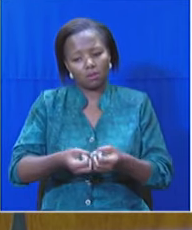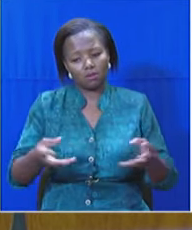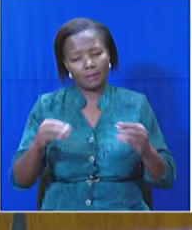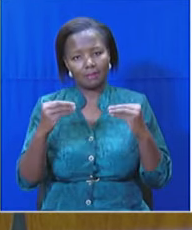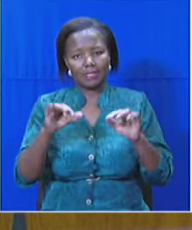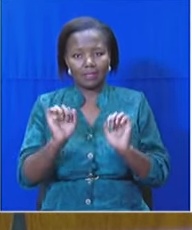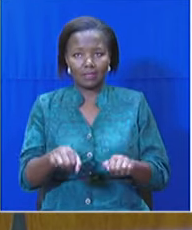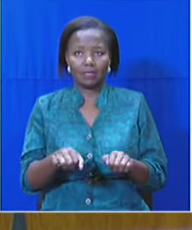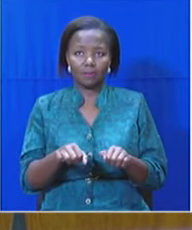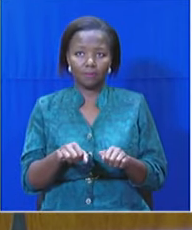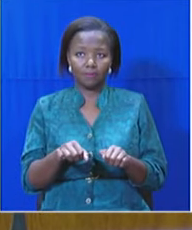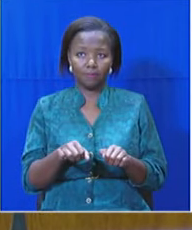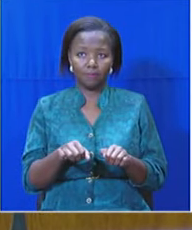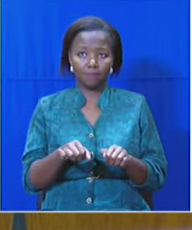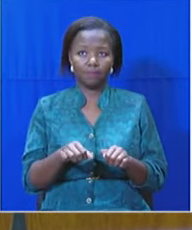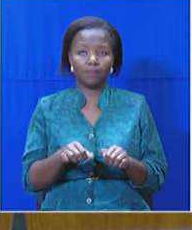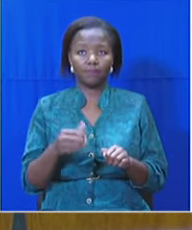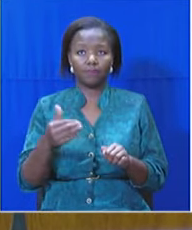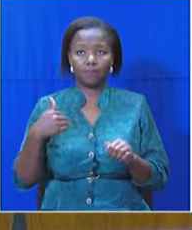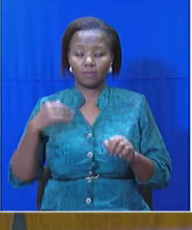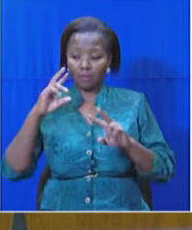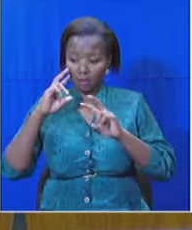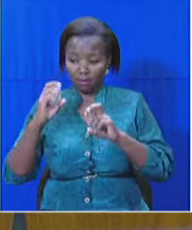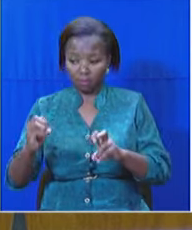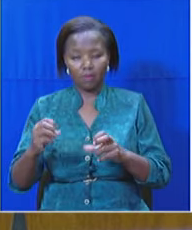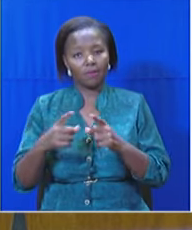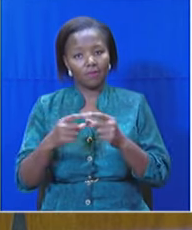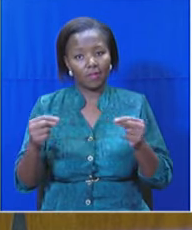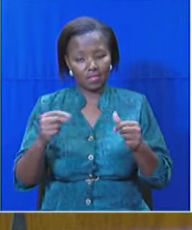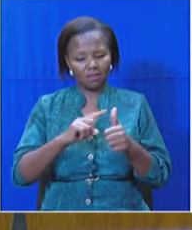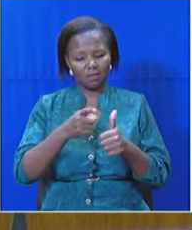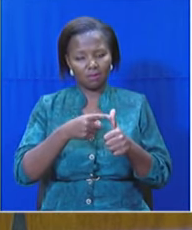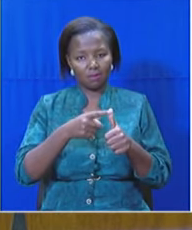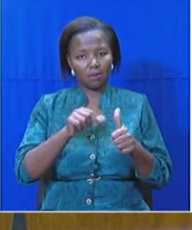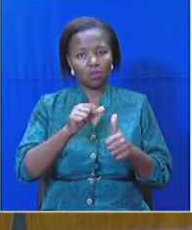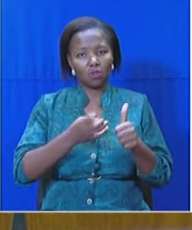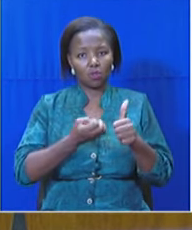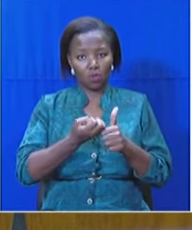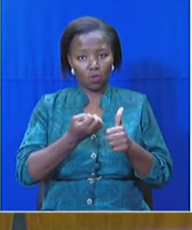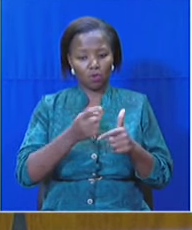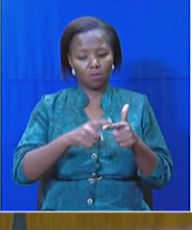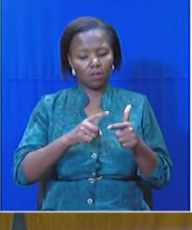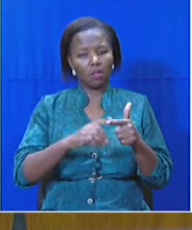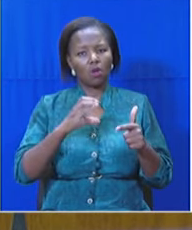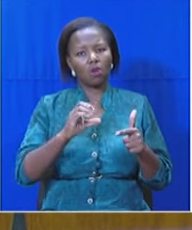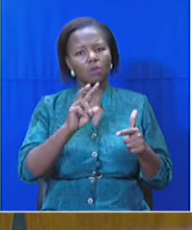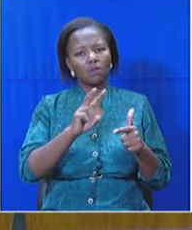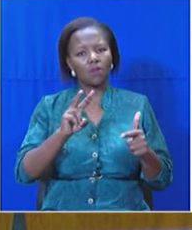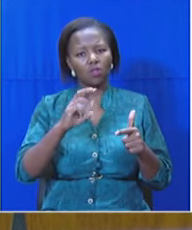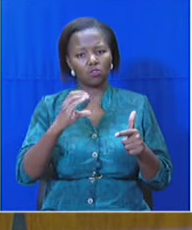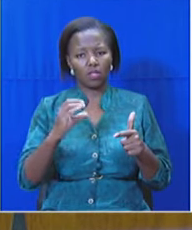defined areas. The following analysis has been completed: socio-economic, commodity value chain,